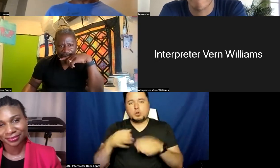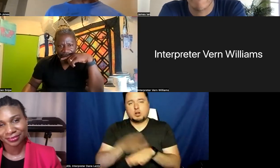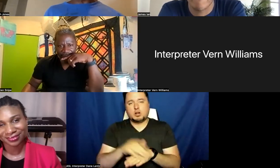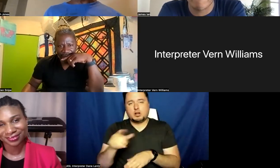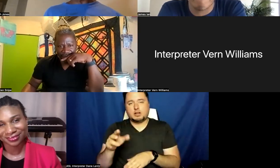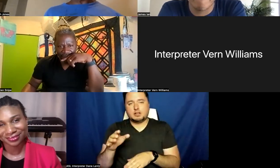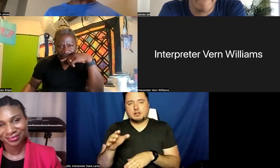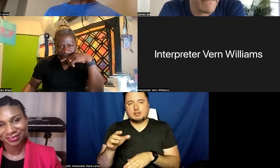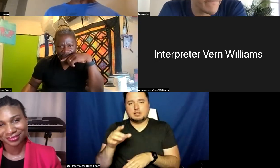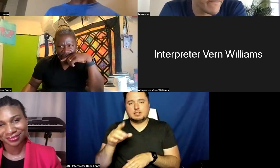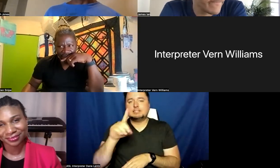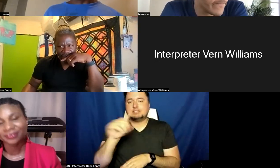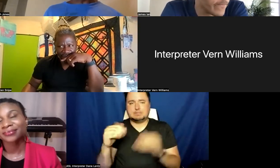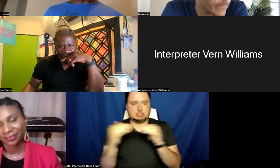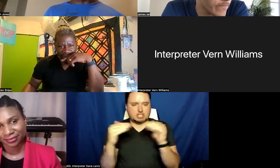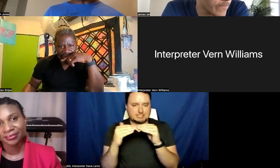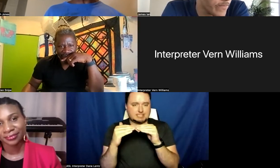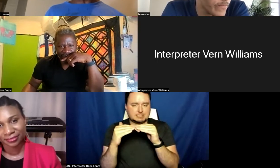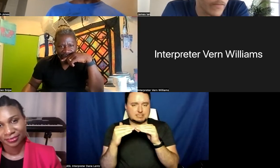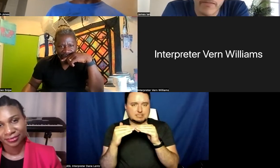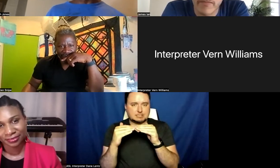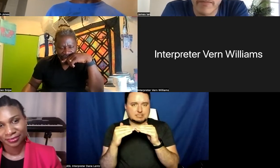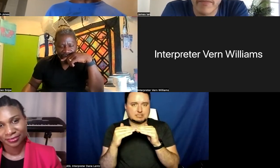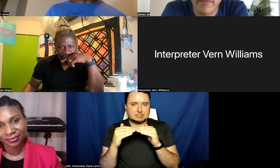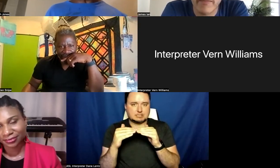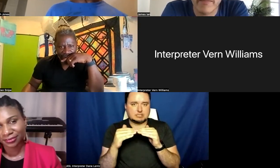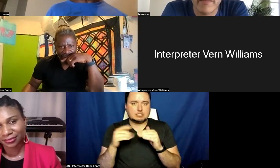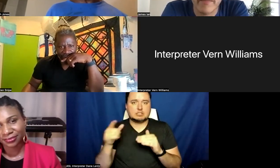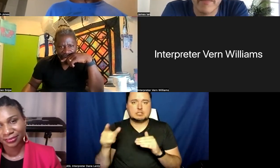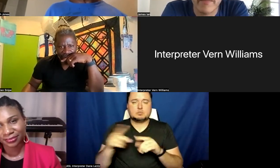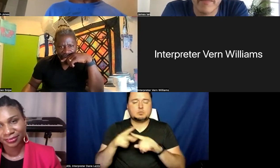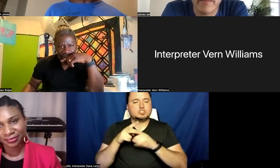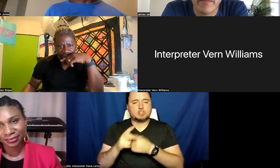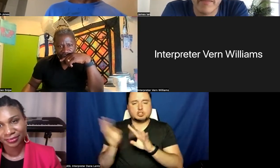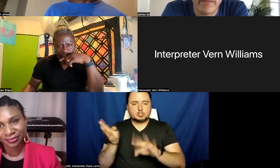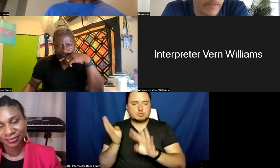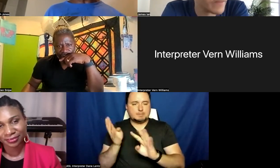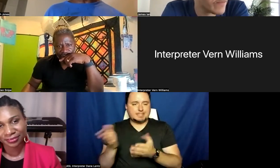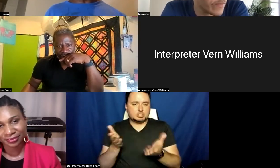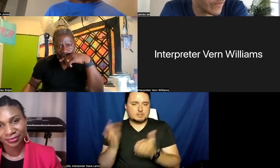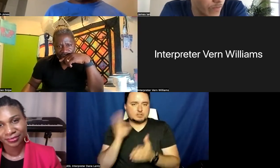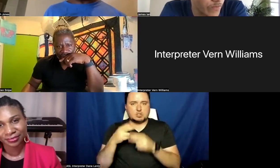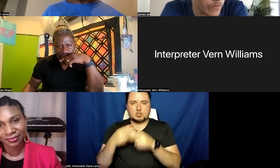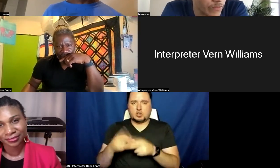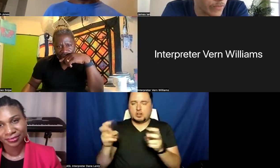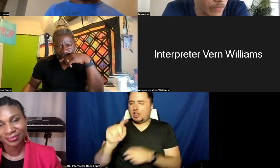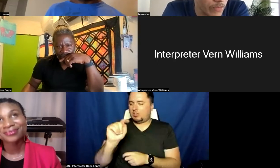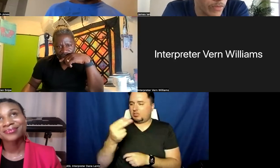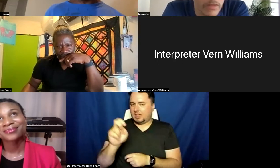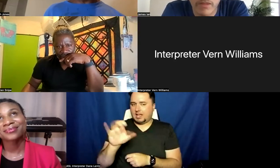the disability justice piece. Krip Hop will be starting a streaming service called The Channel,